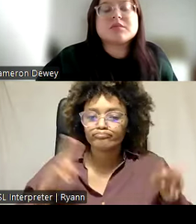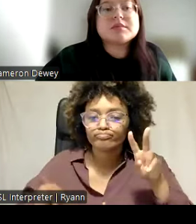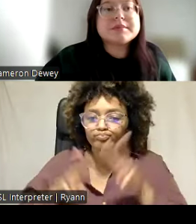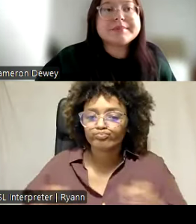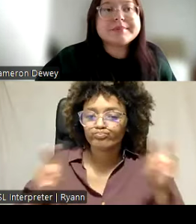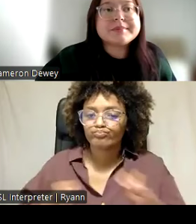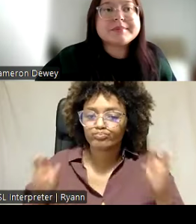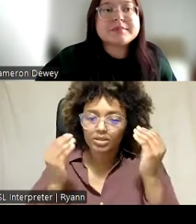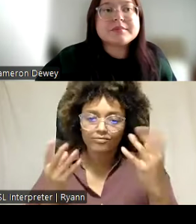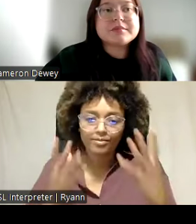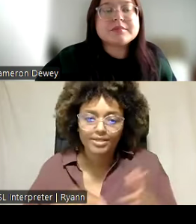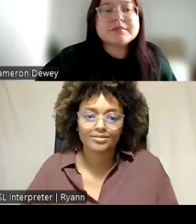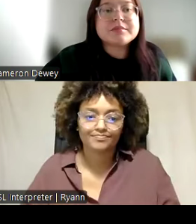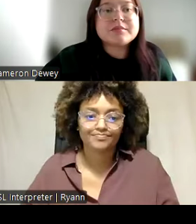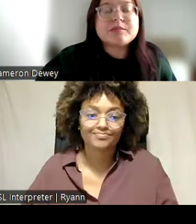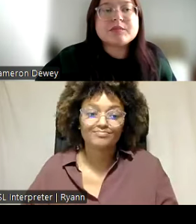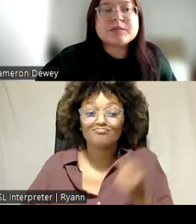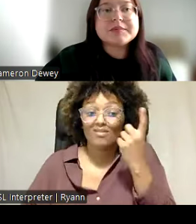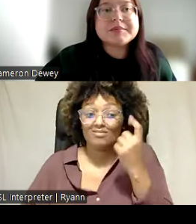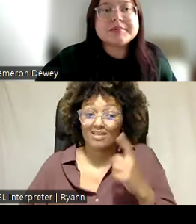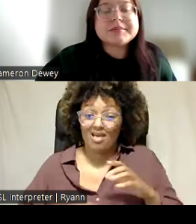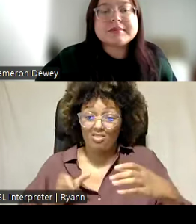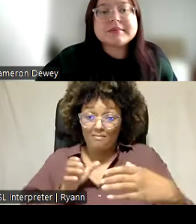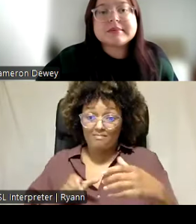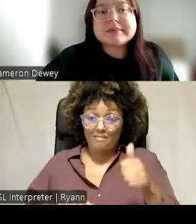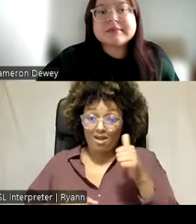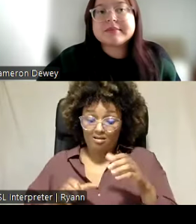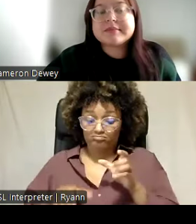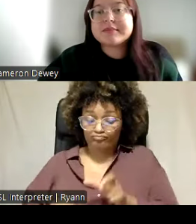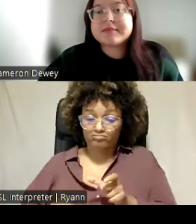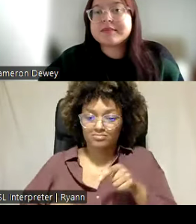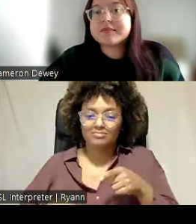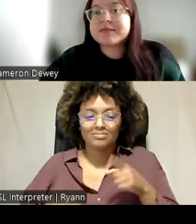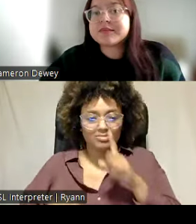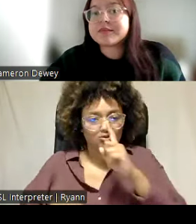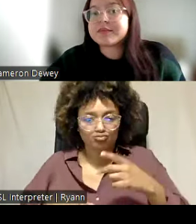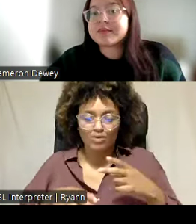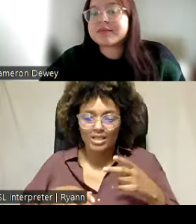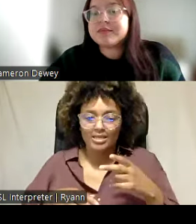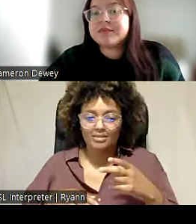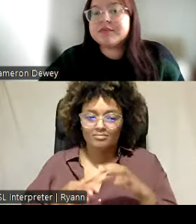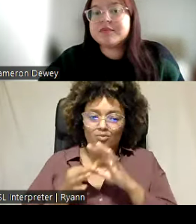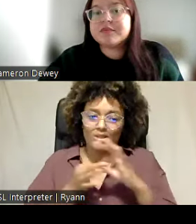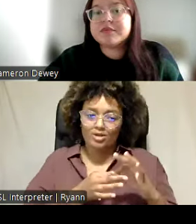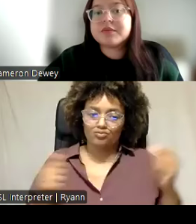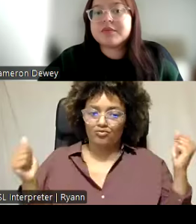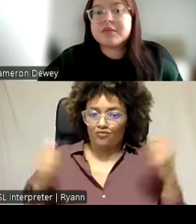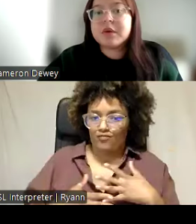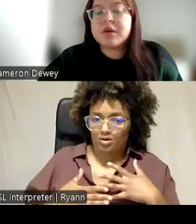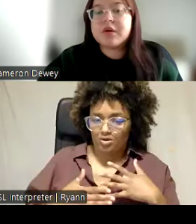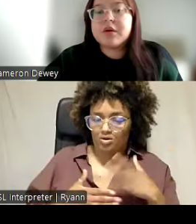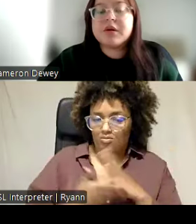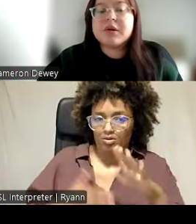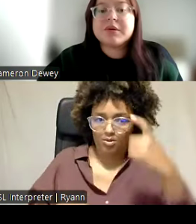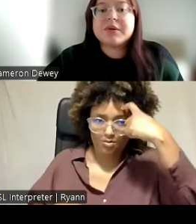it as the fear center. It notifies you when you are in a dangerous situation. It's kind of like going off